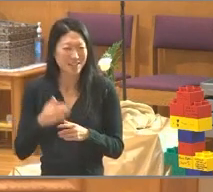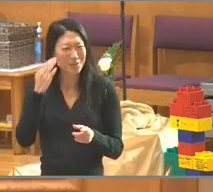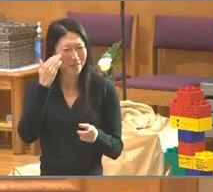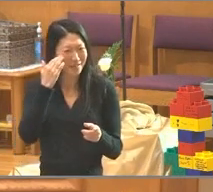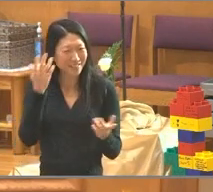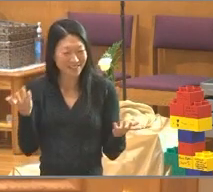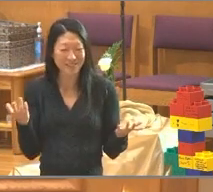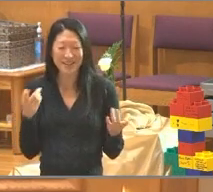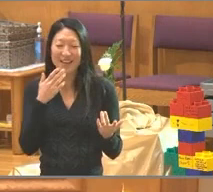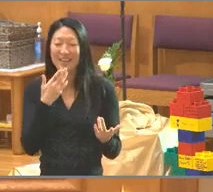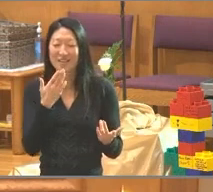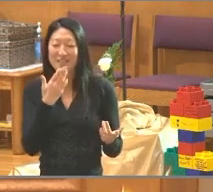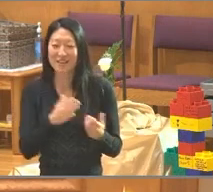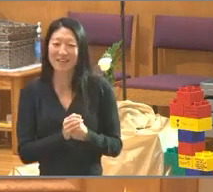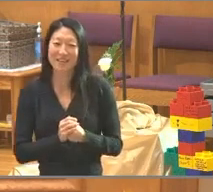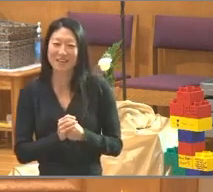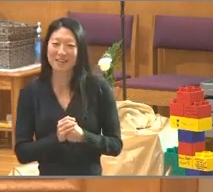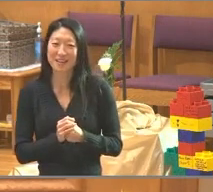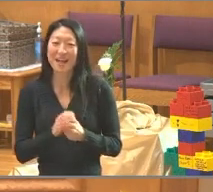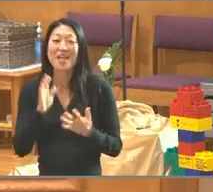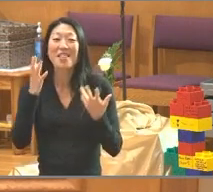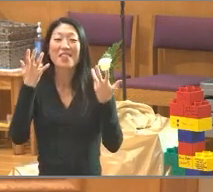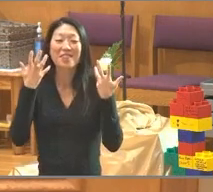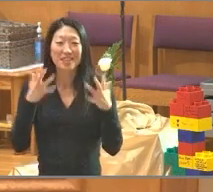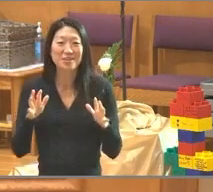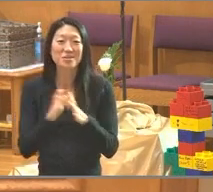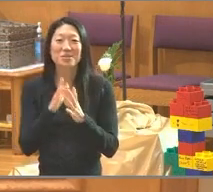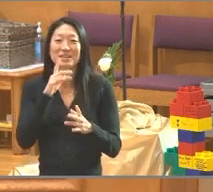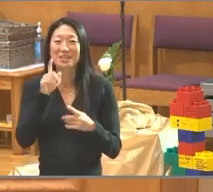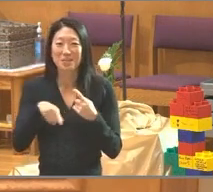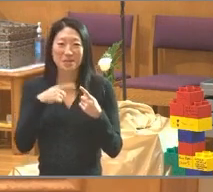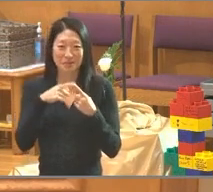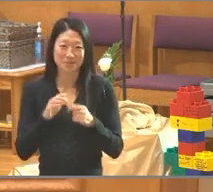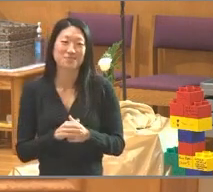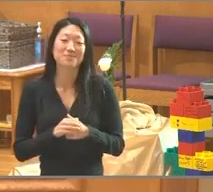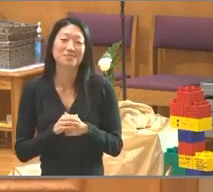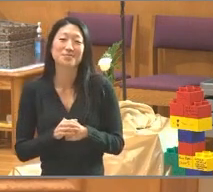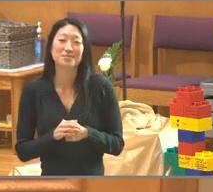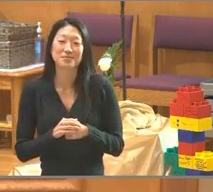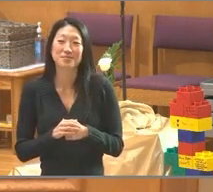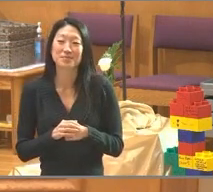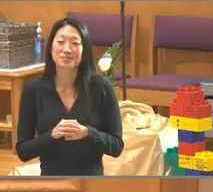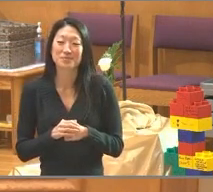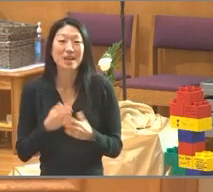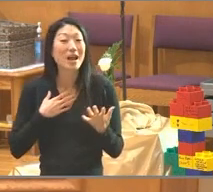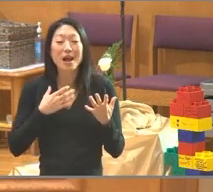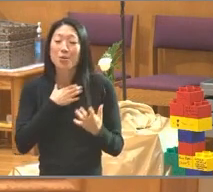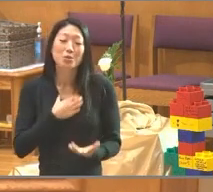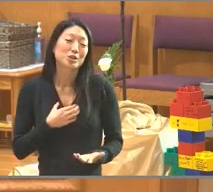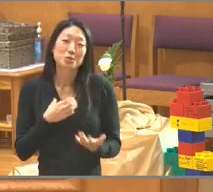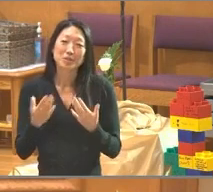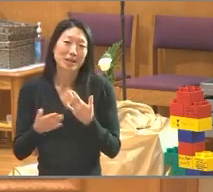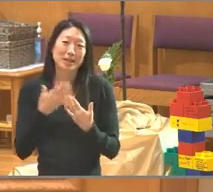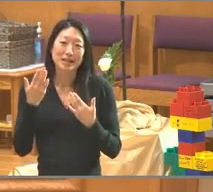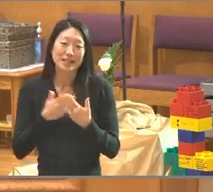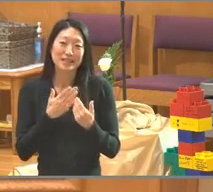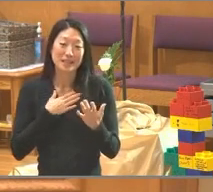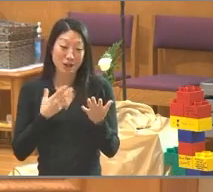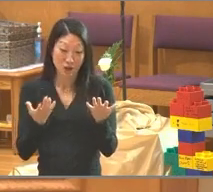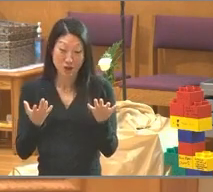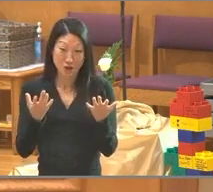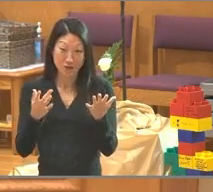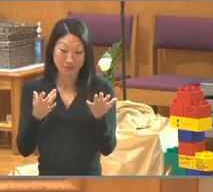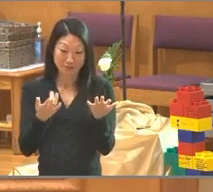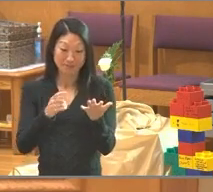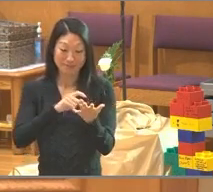Thank you. Yes, friends, that's what it's all about, right? And I wish it was that easy, because our text for today